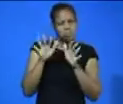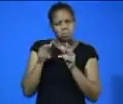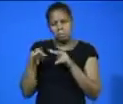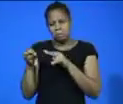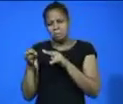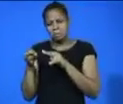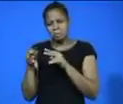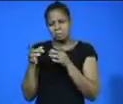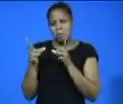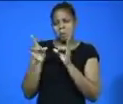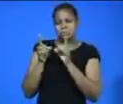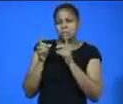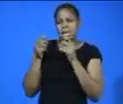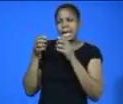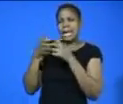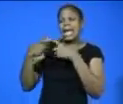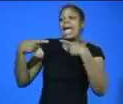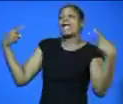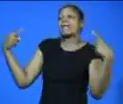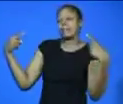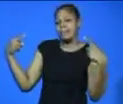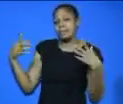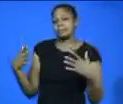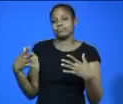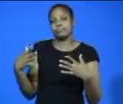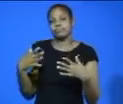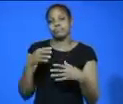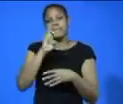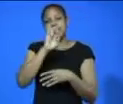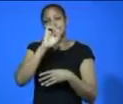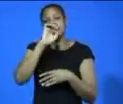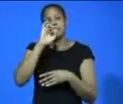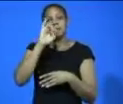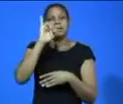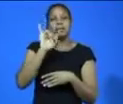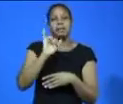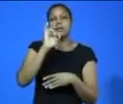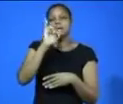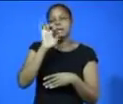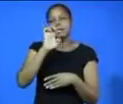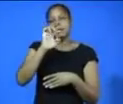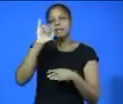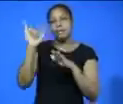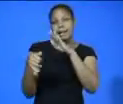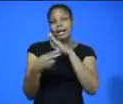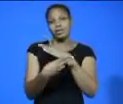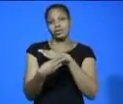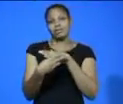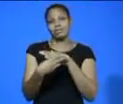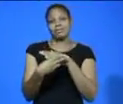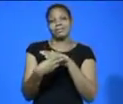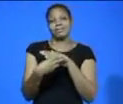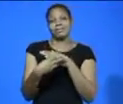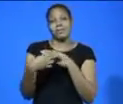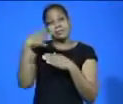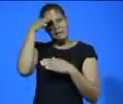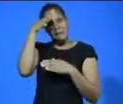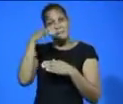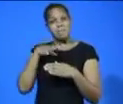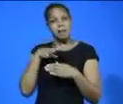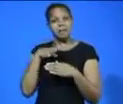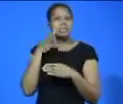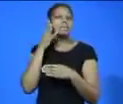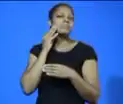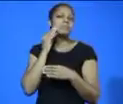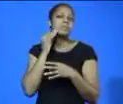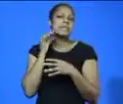public enemies. Elijah was a man subject to like passions as we are. This